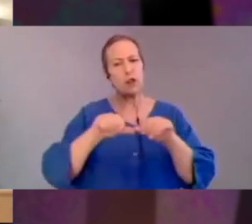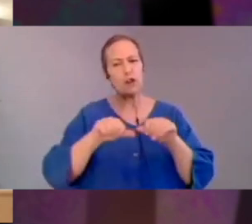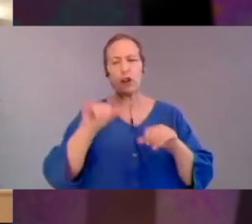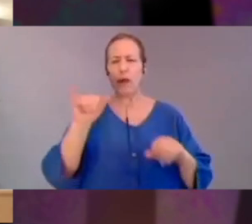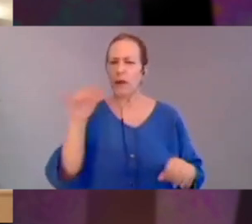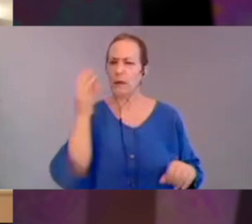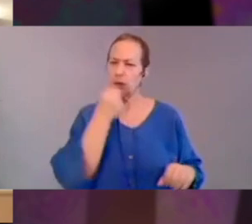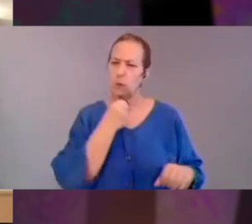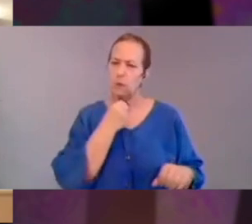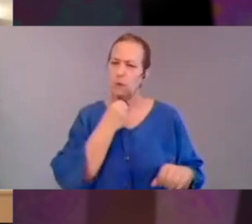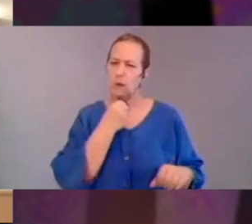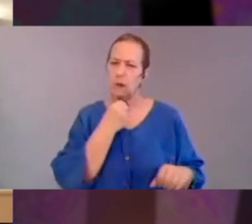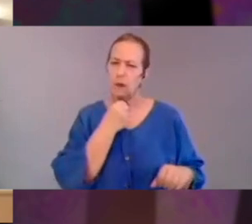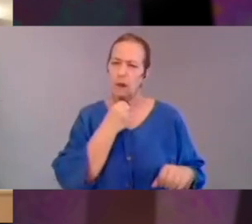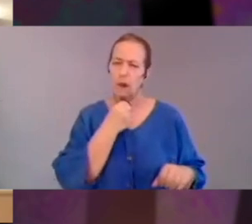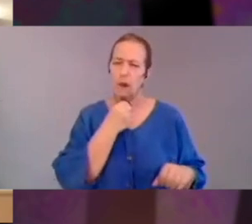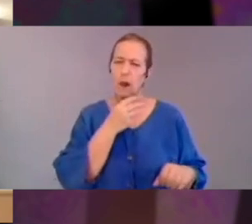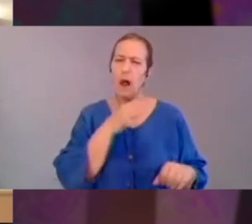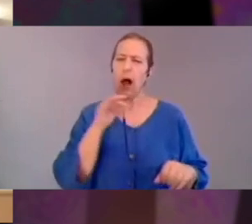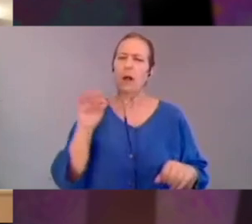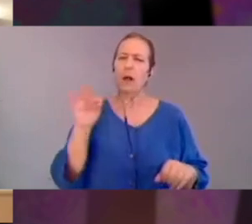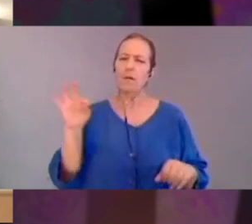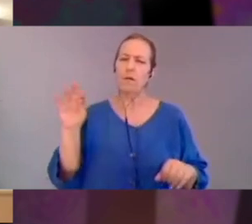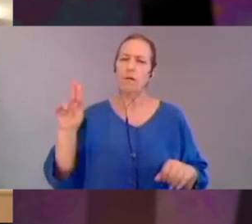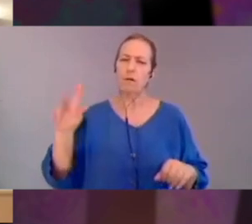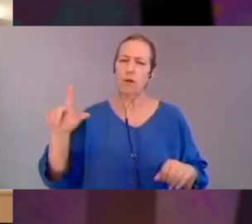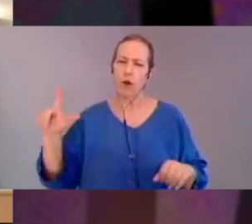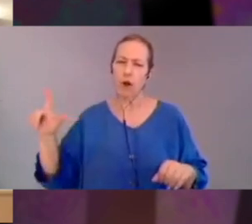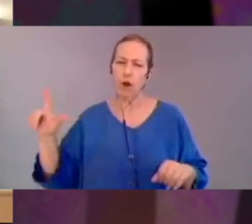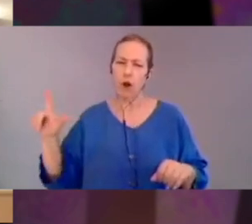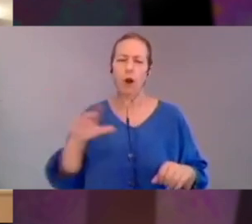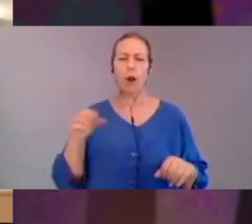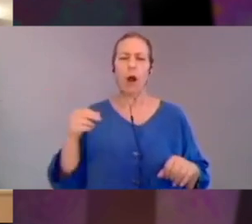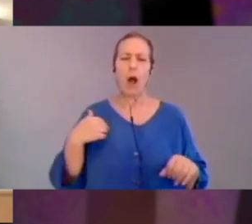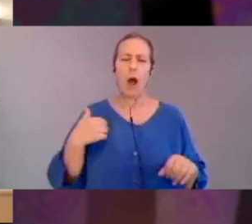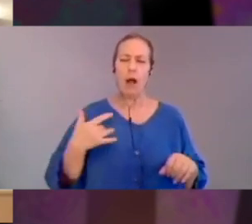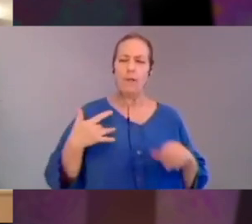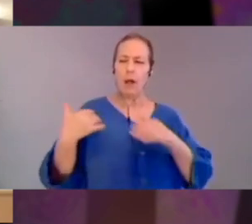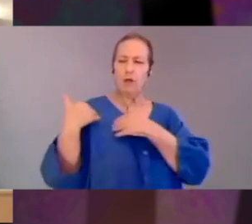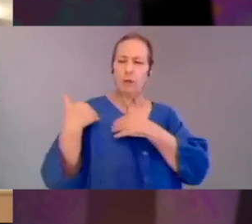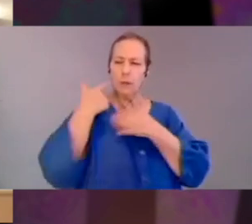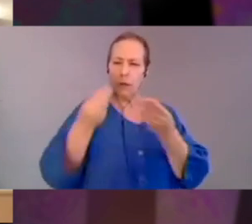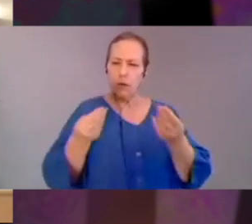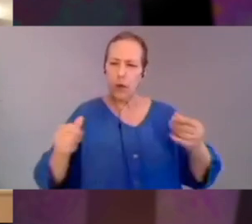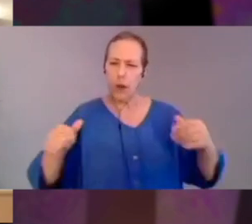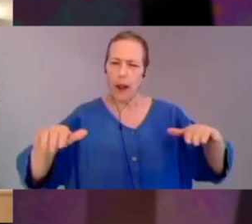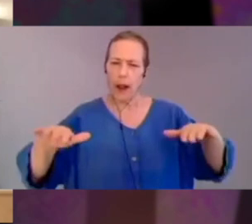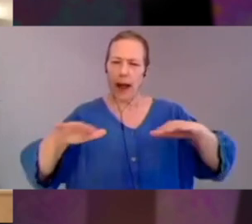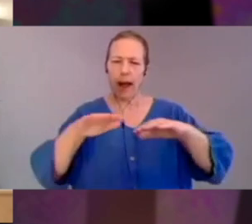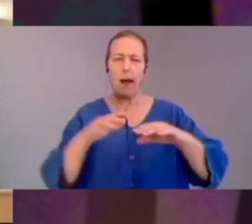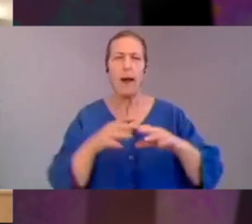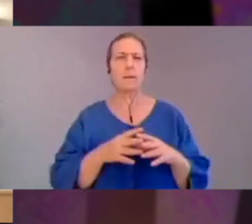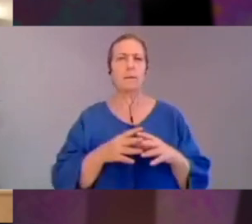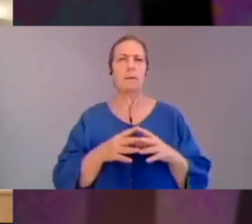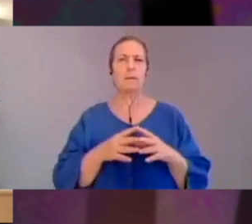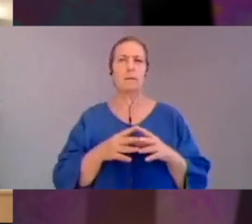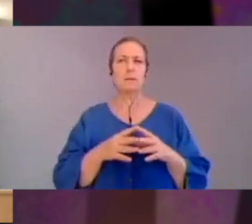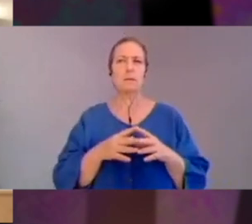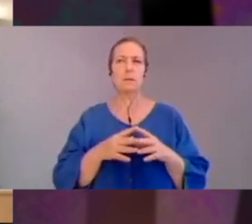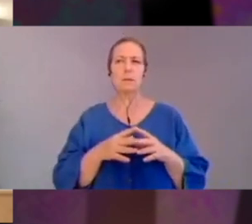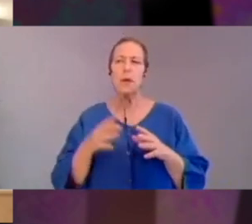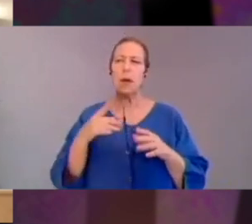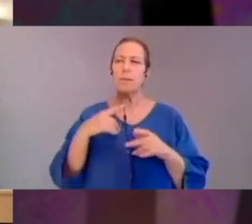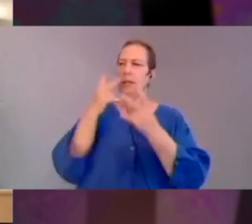responsibility to the land. And there's the stories of how my ancestors, my uncles, my